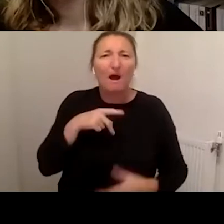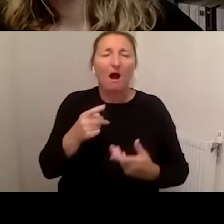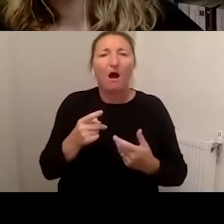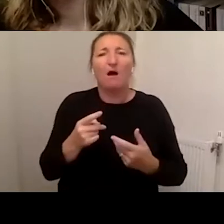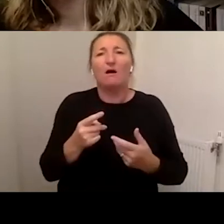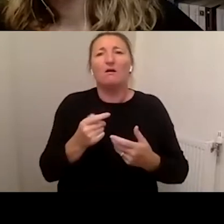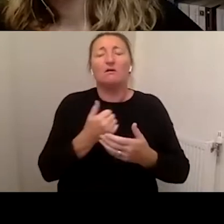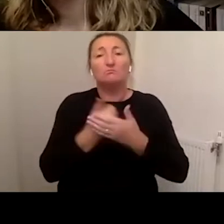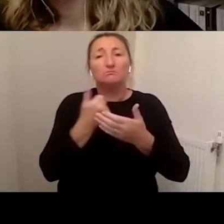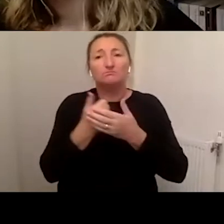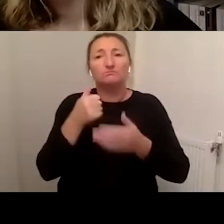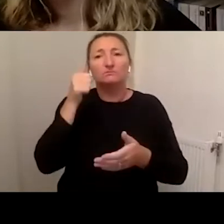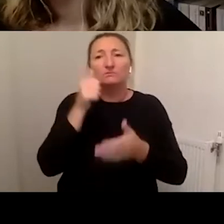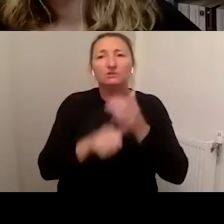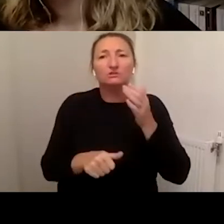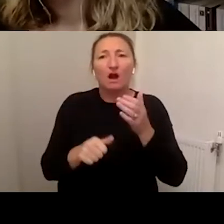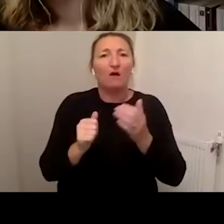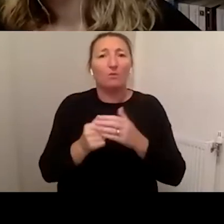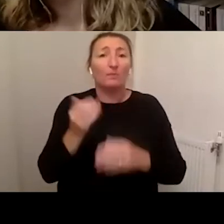with solar panels on a school,